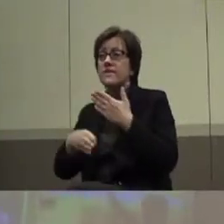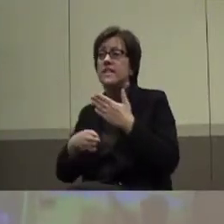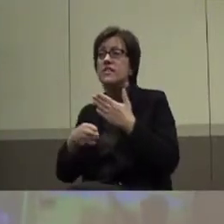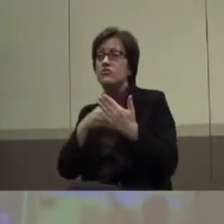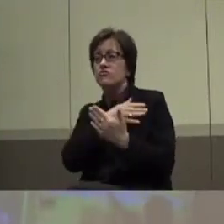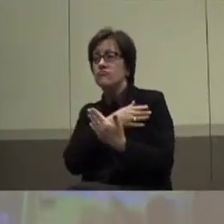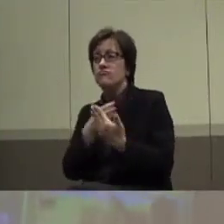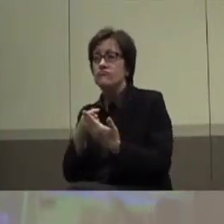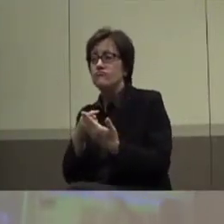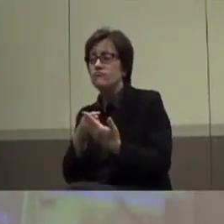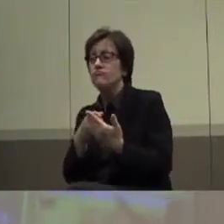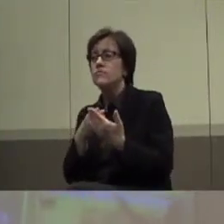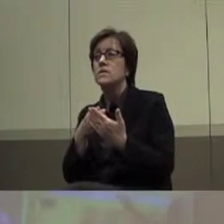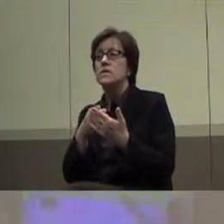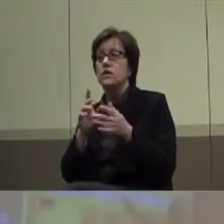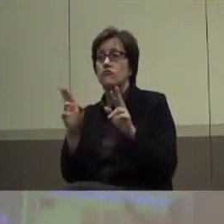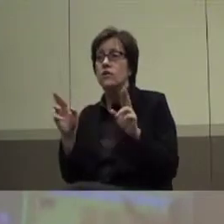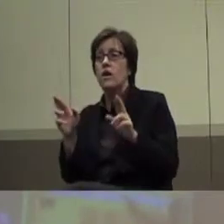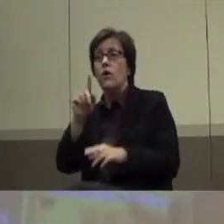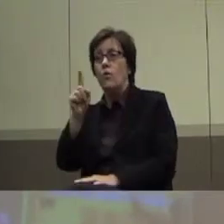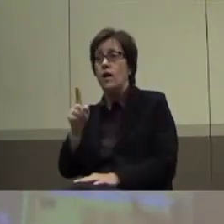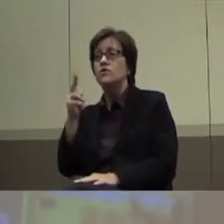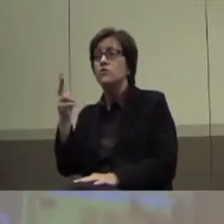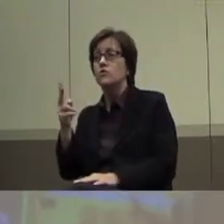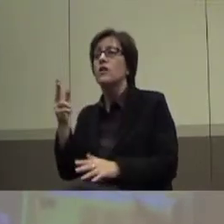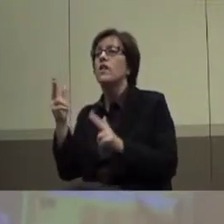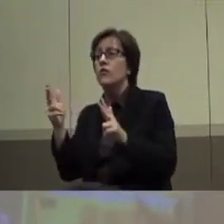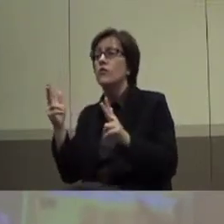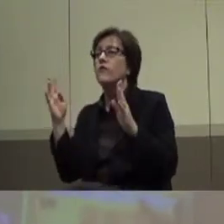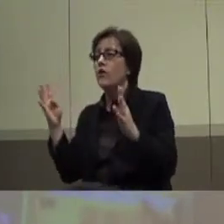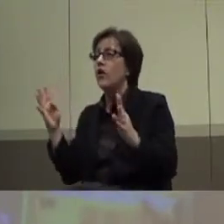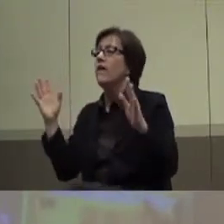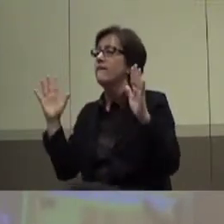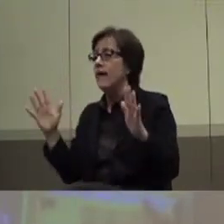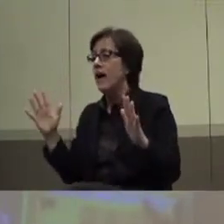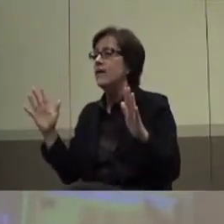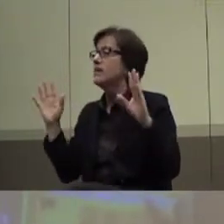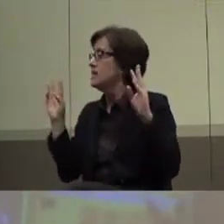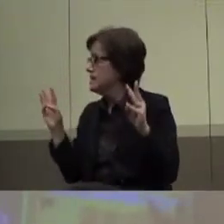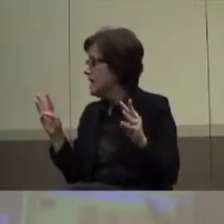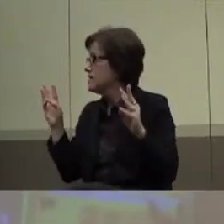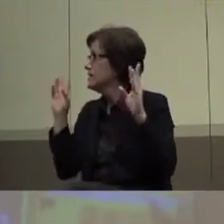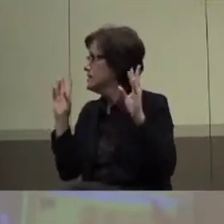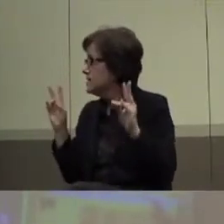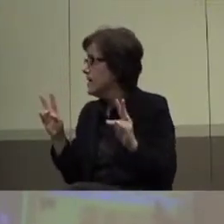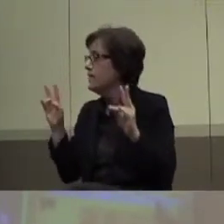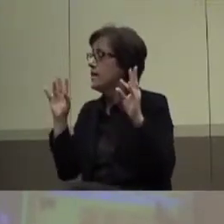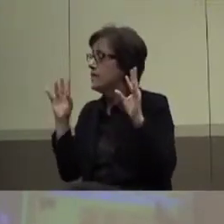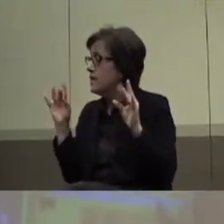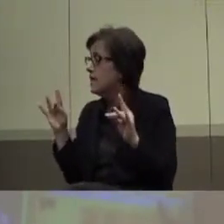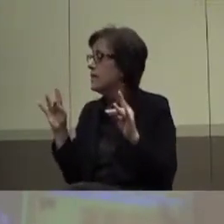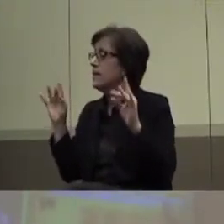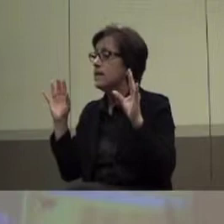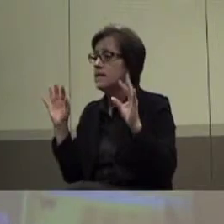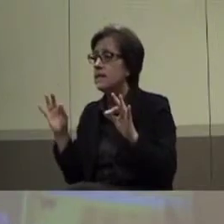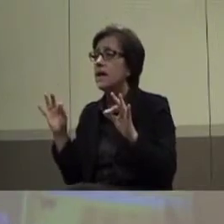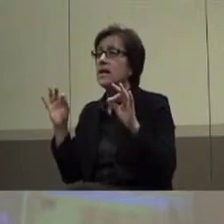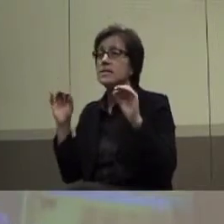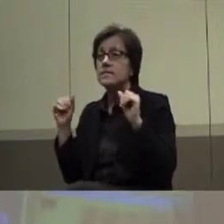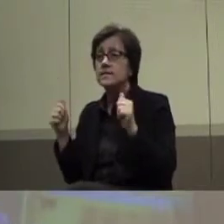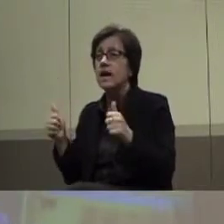14, 15, 16, 17, 18, 19, 20, 21, 22,